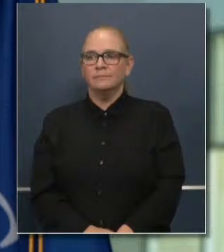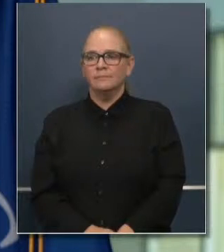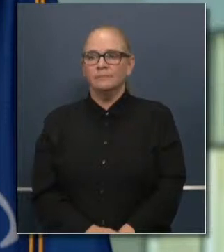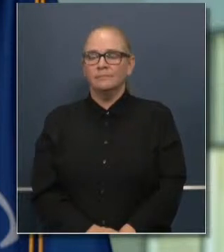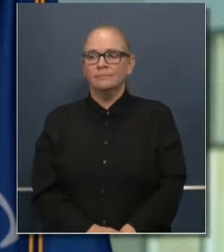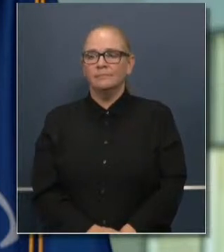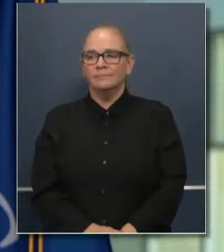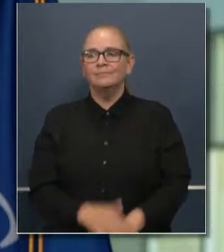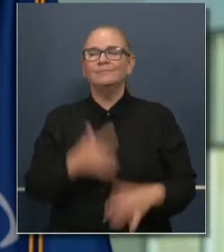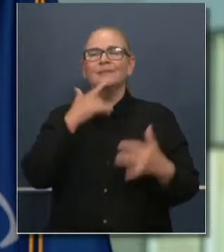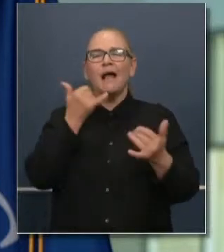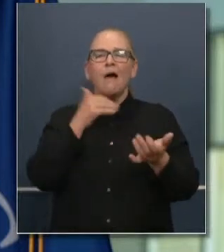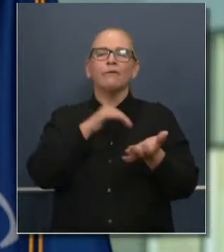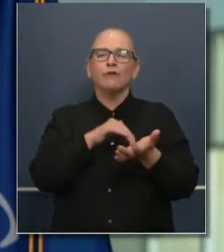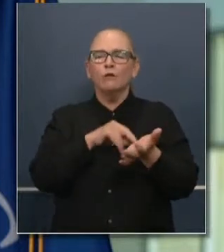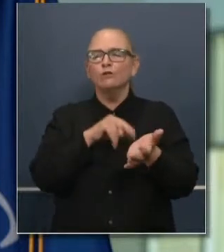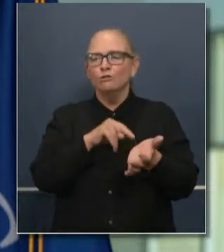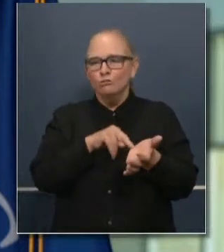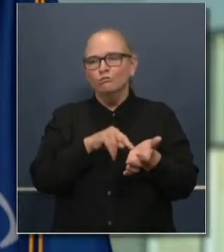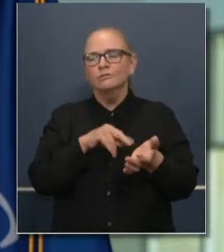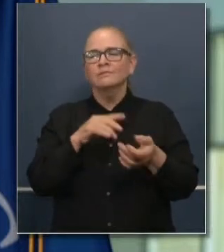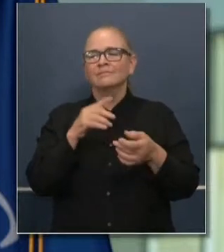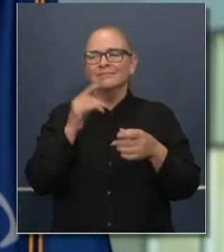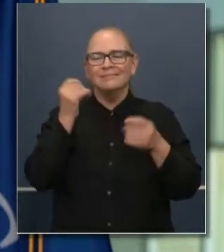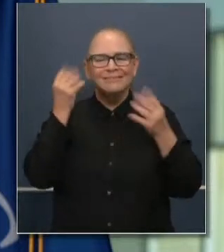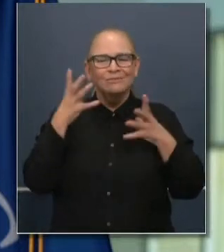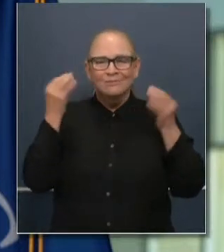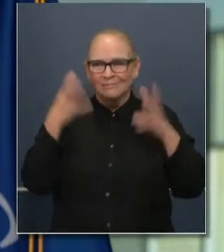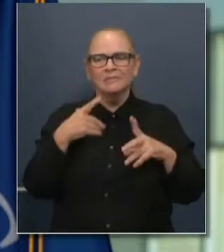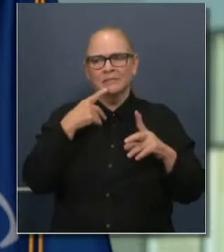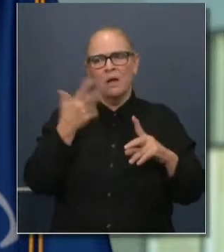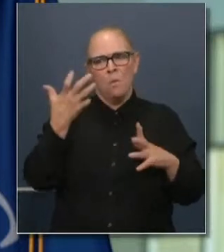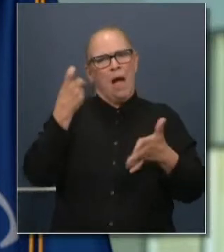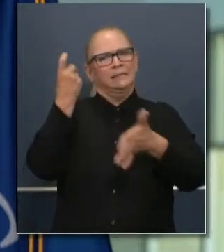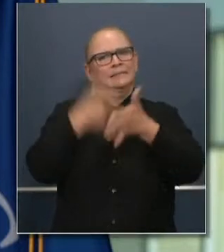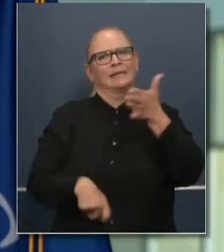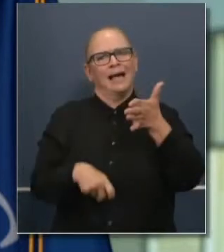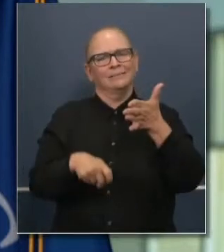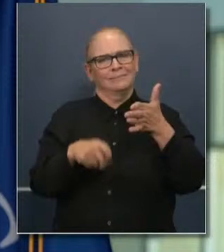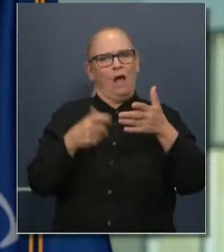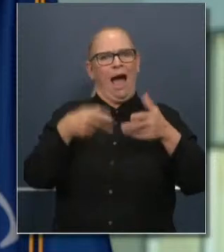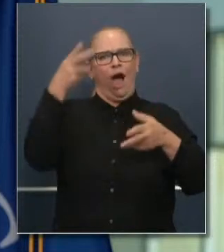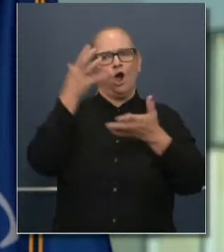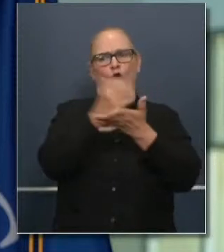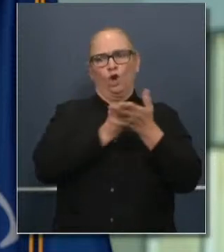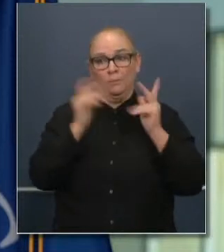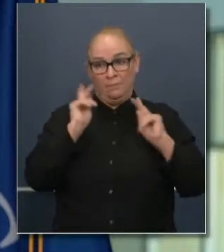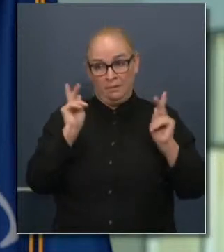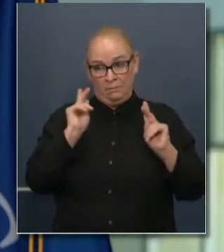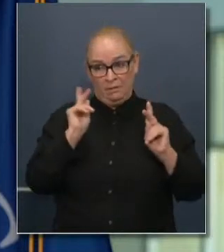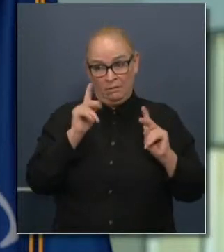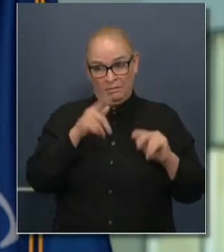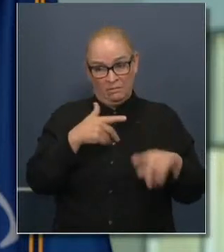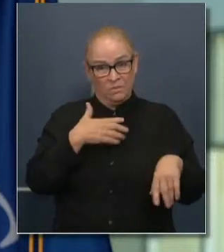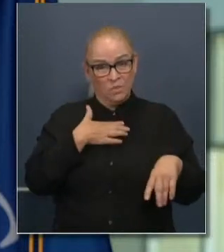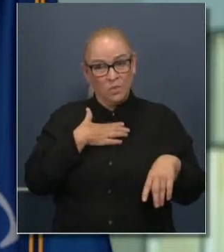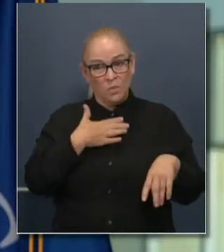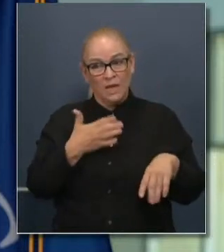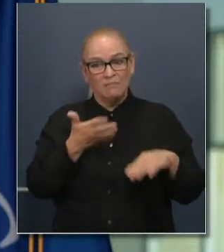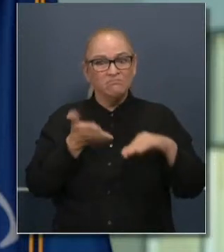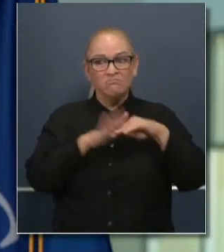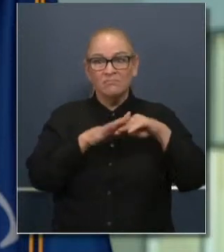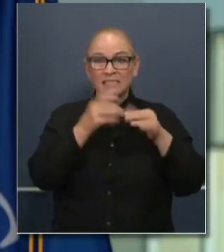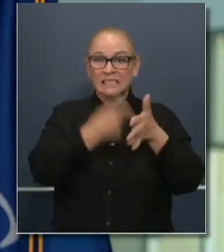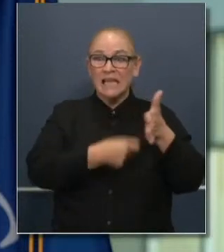able to get back to school safely. I'm curious to know if you would be willing to entertain an increase in taxes on California's